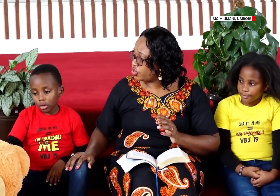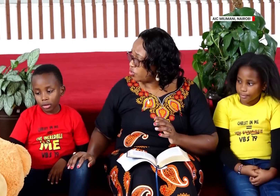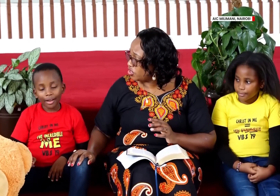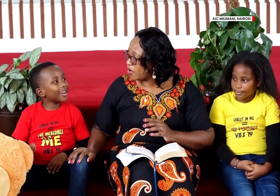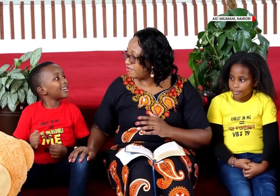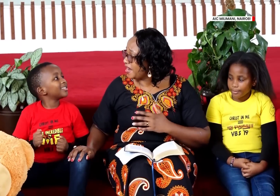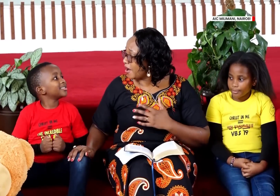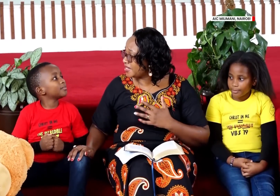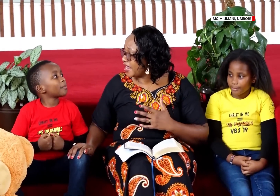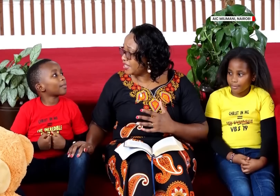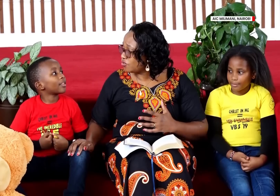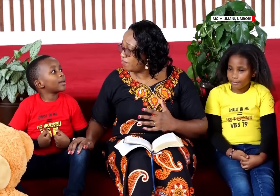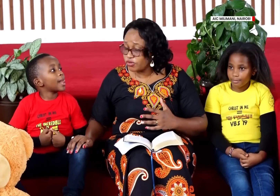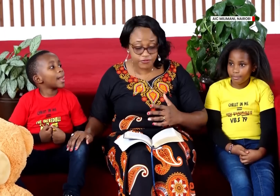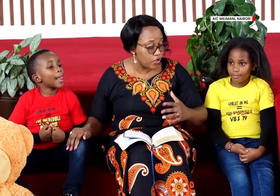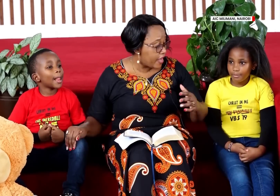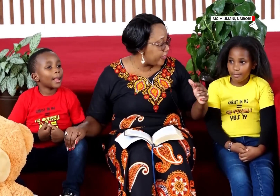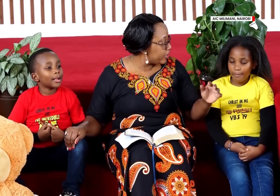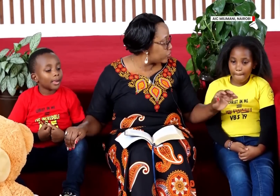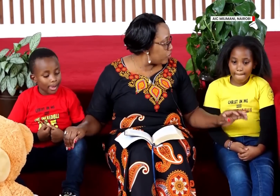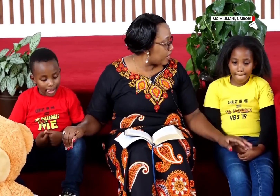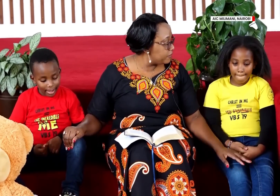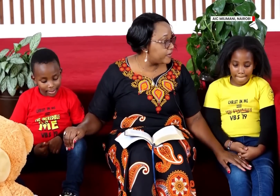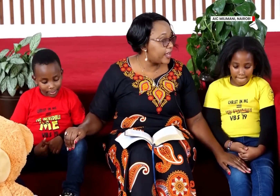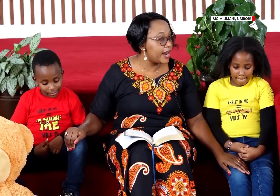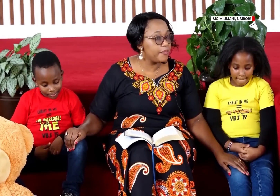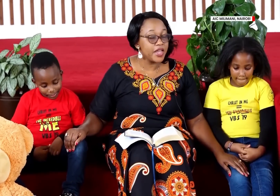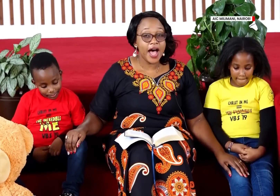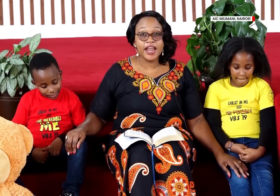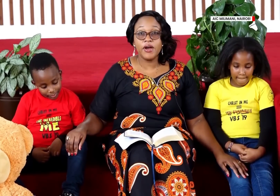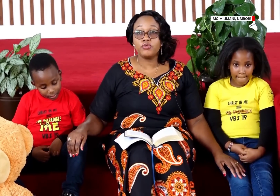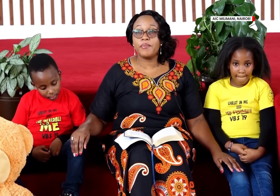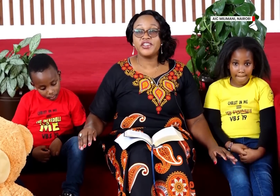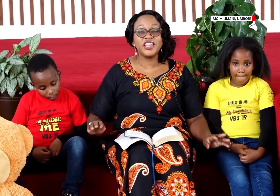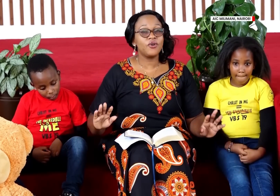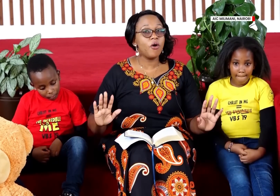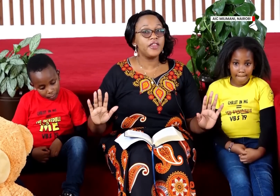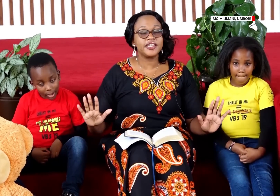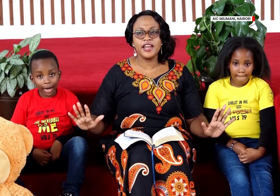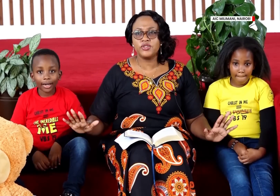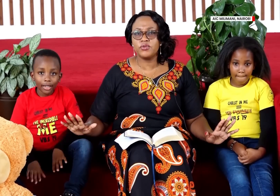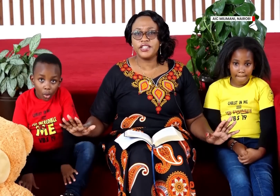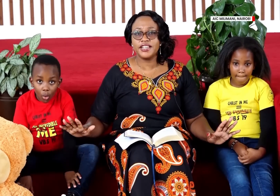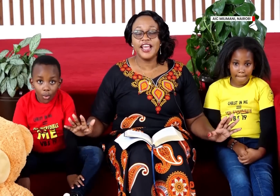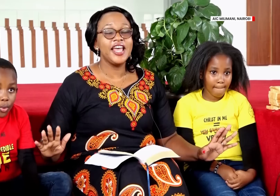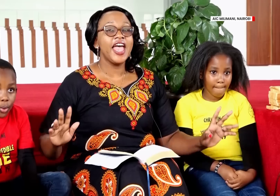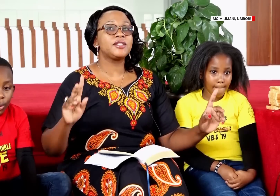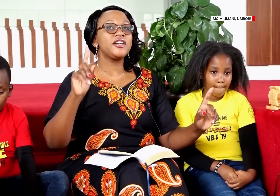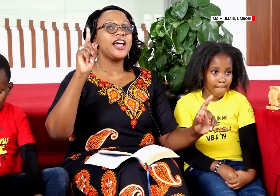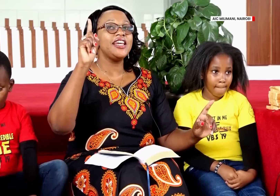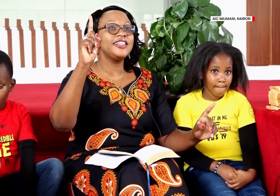much, Jude. You have made our Sunday school beautiful. Thank you so much, Miriela. And I want to appreciate all the Sunday school